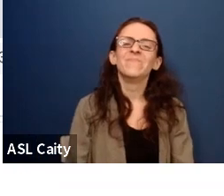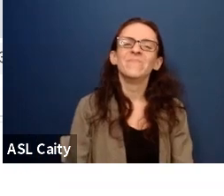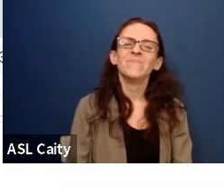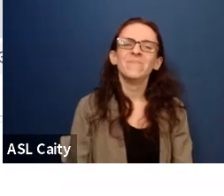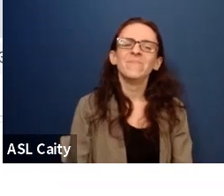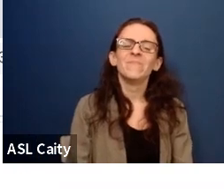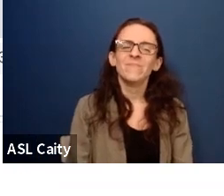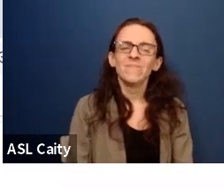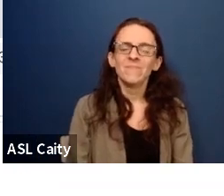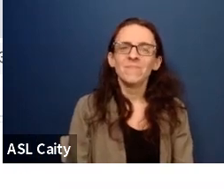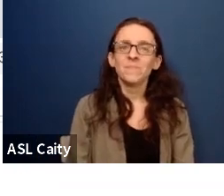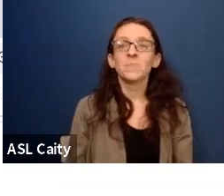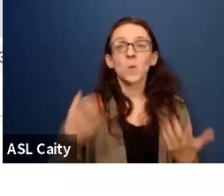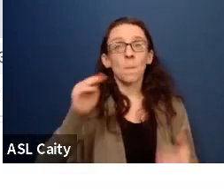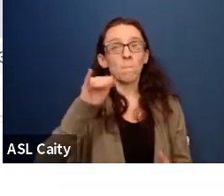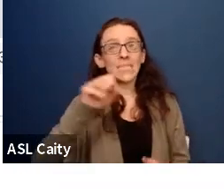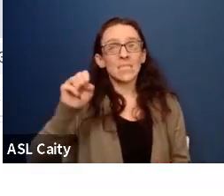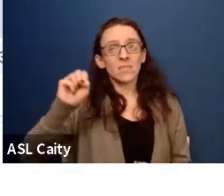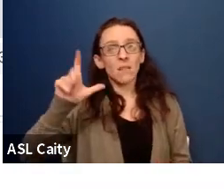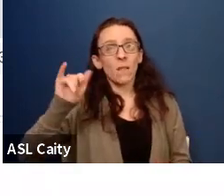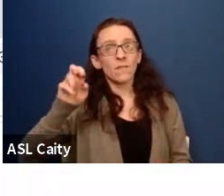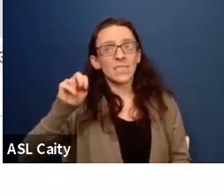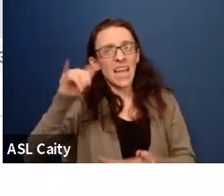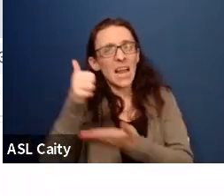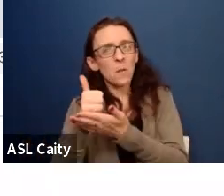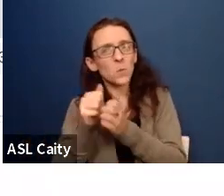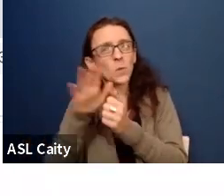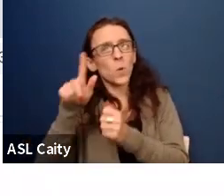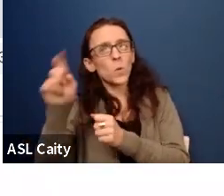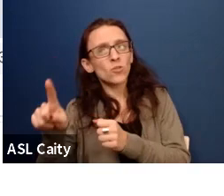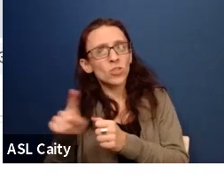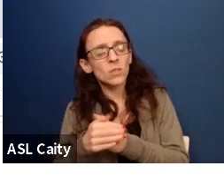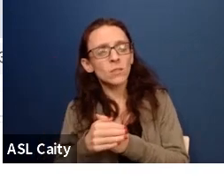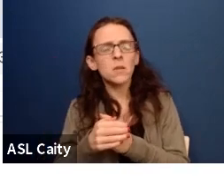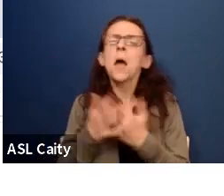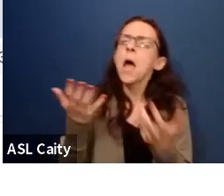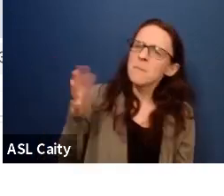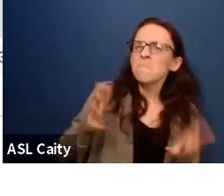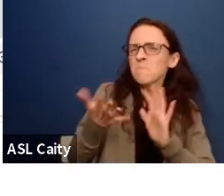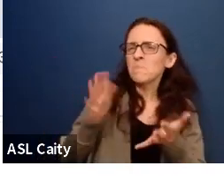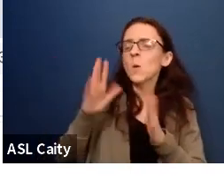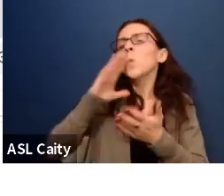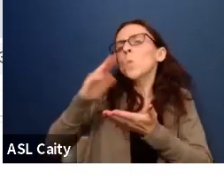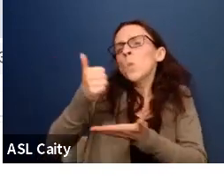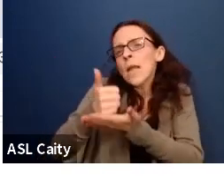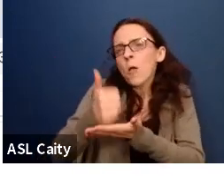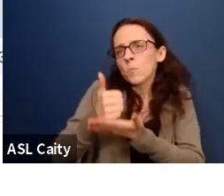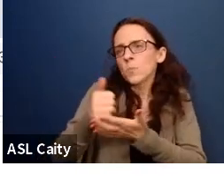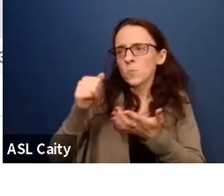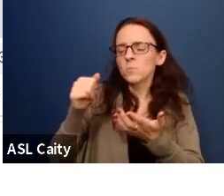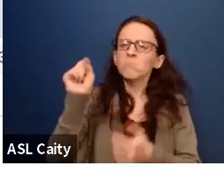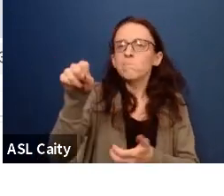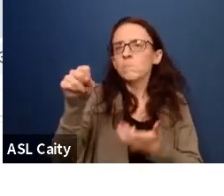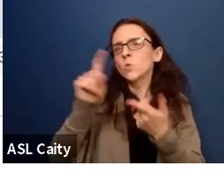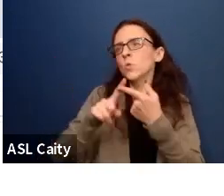Ms. Sullivan, would that help with your question? It would help to be able to understand kind of